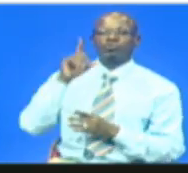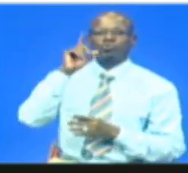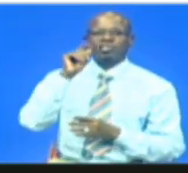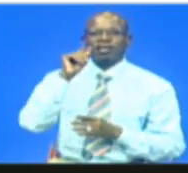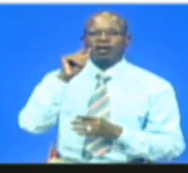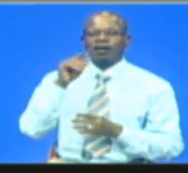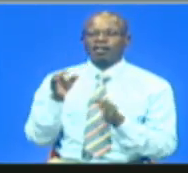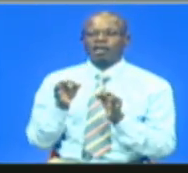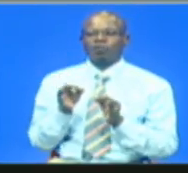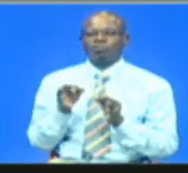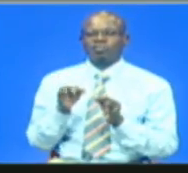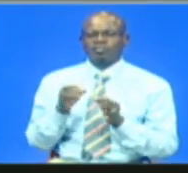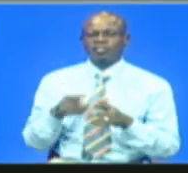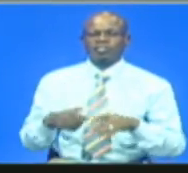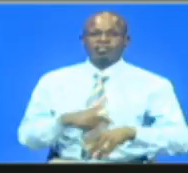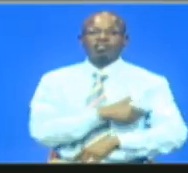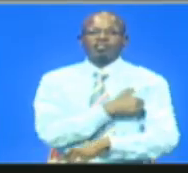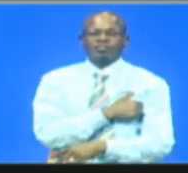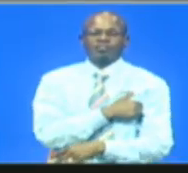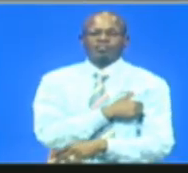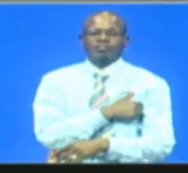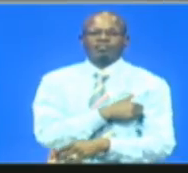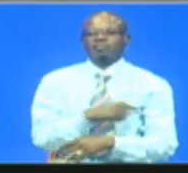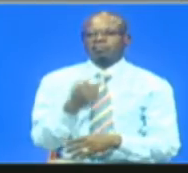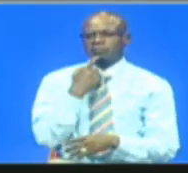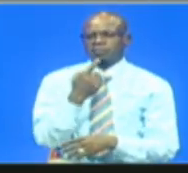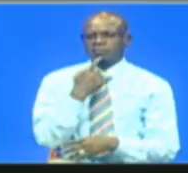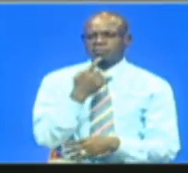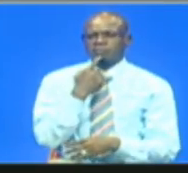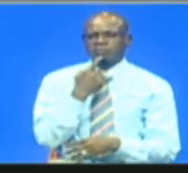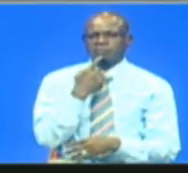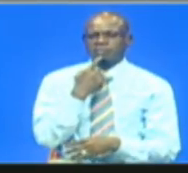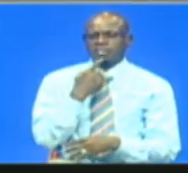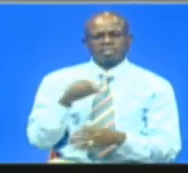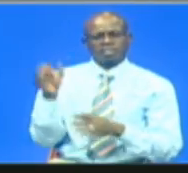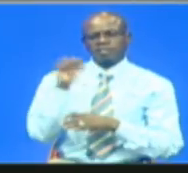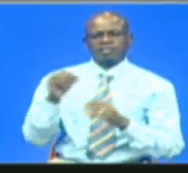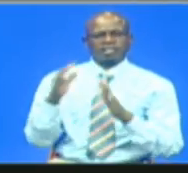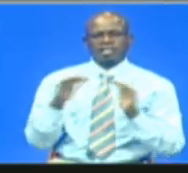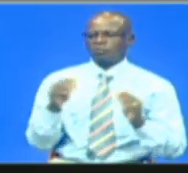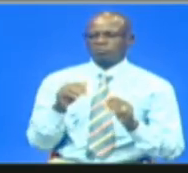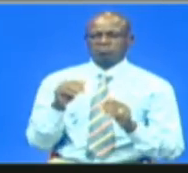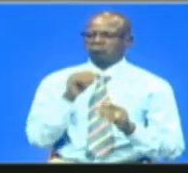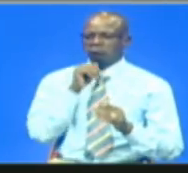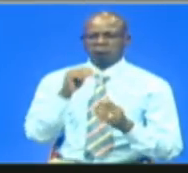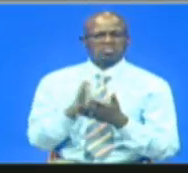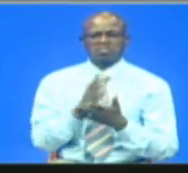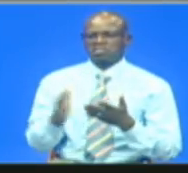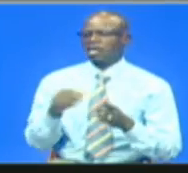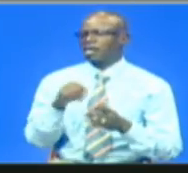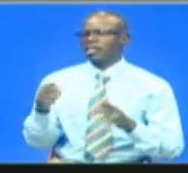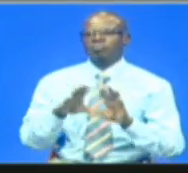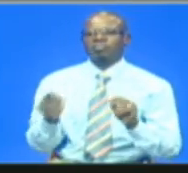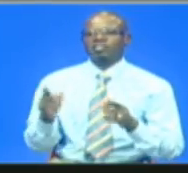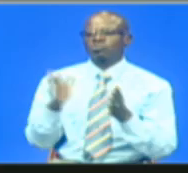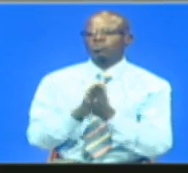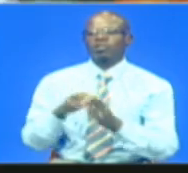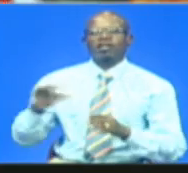Waitan Zioka has insisted that State House does not share any budgets with the county government of